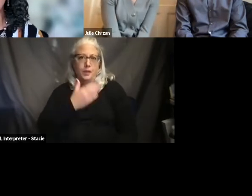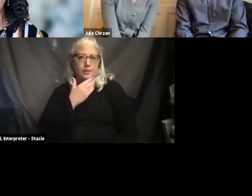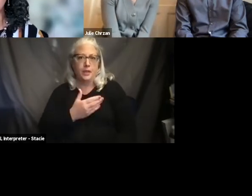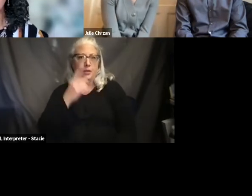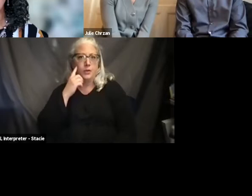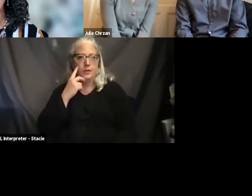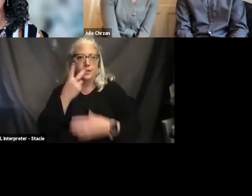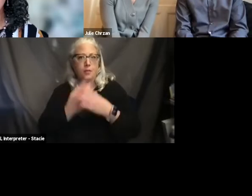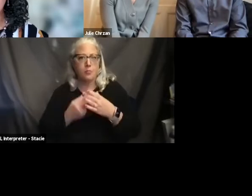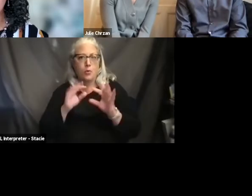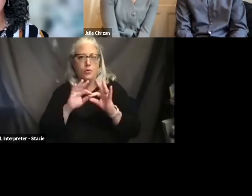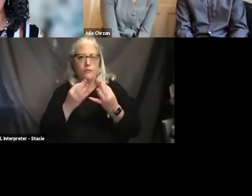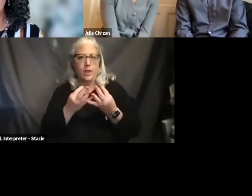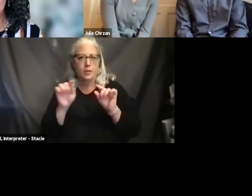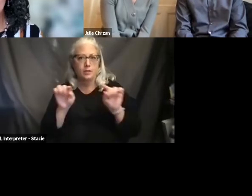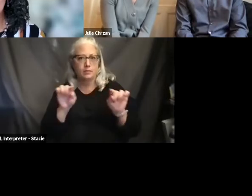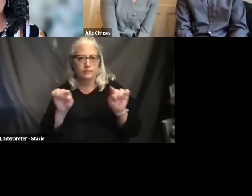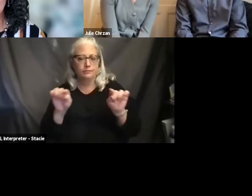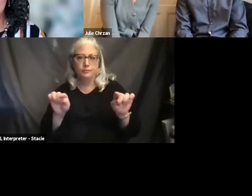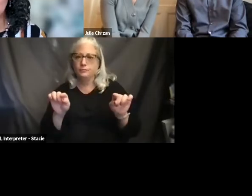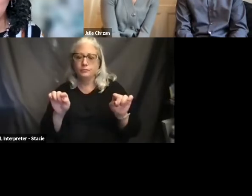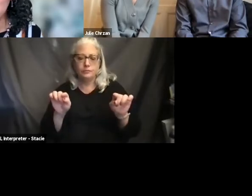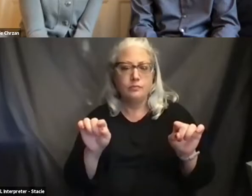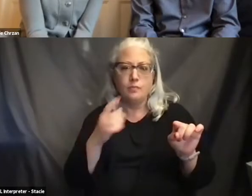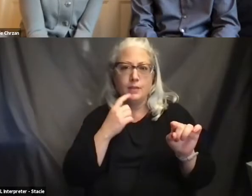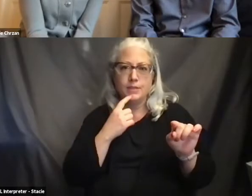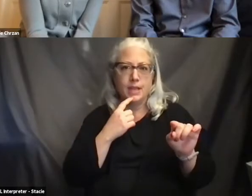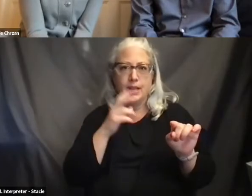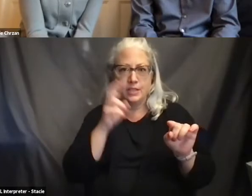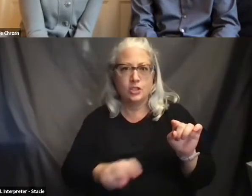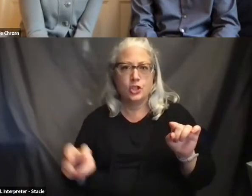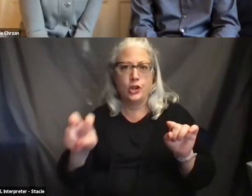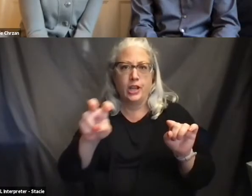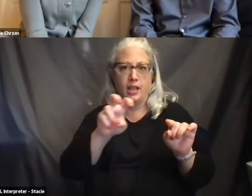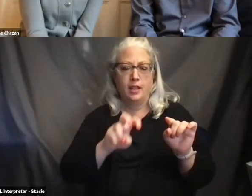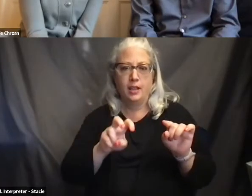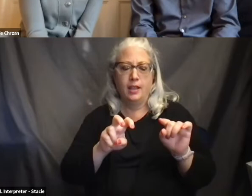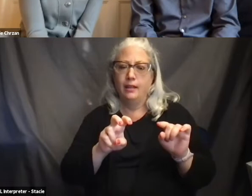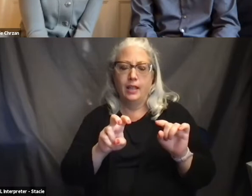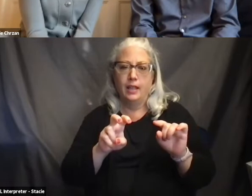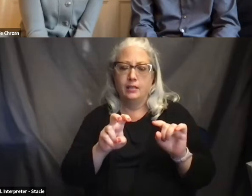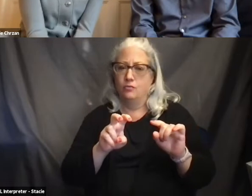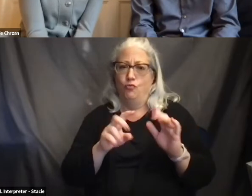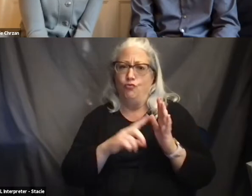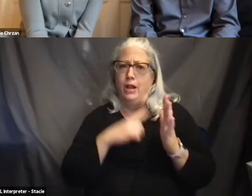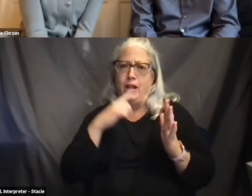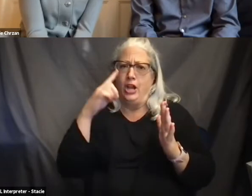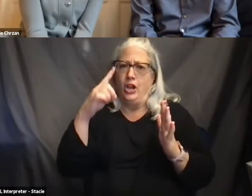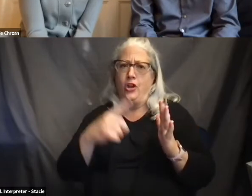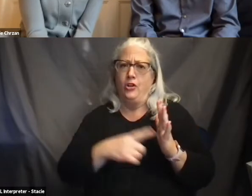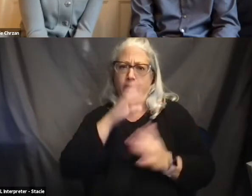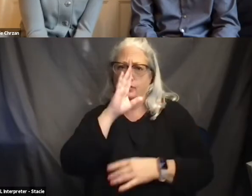pointed out that, you know, there's a journey that it's rarely straightforward. You know,